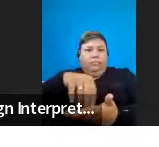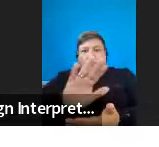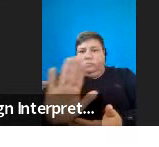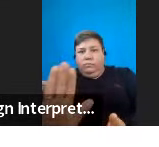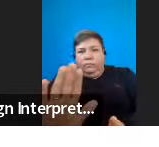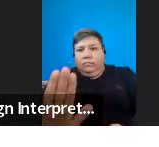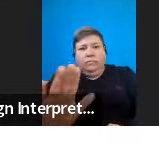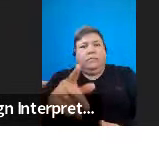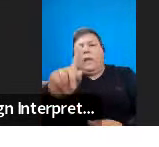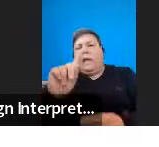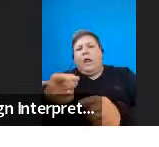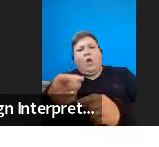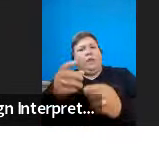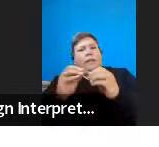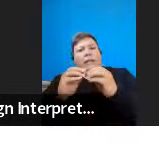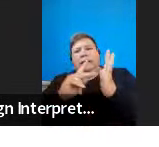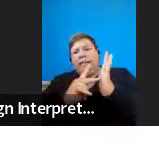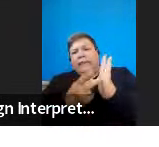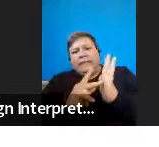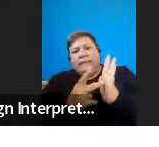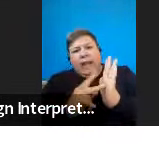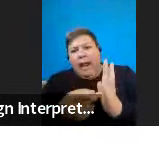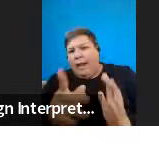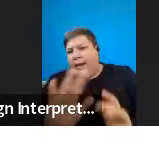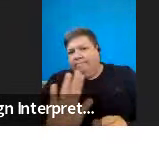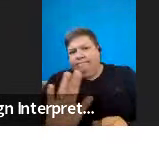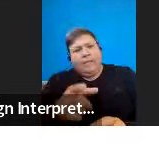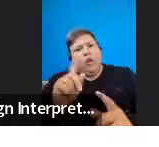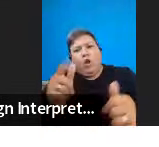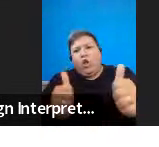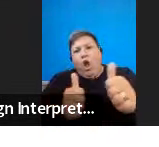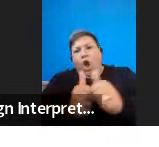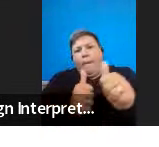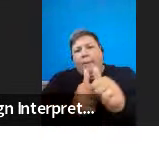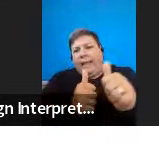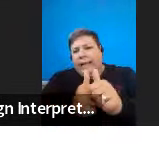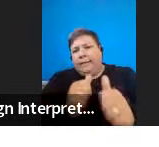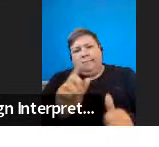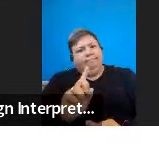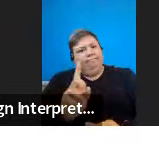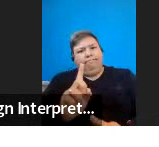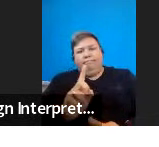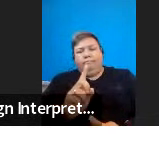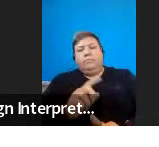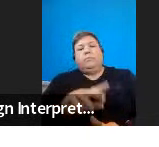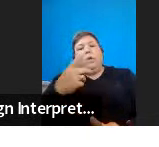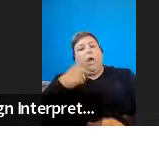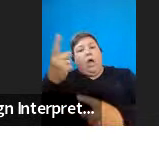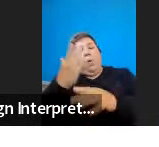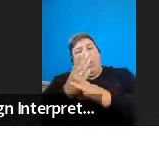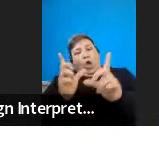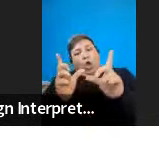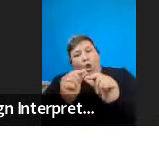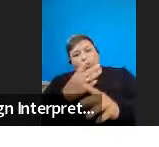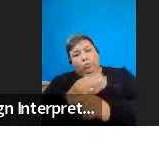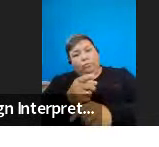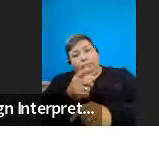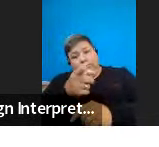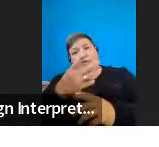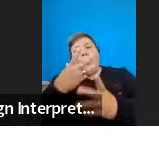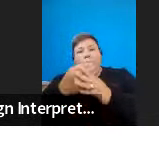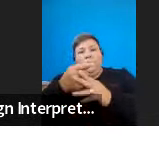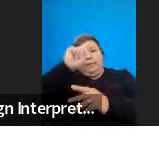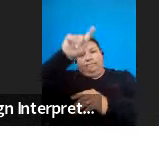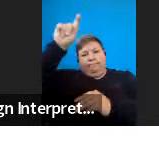that because it is not accommodative to SMMEs. So we work very close with that division internally and the other government agencies